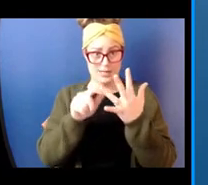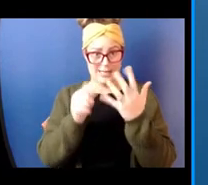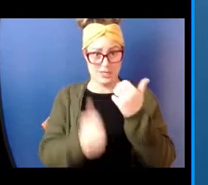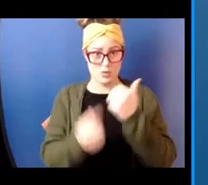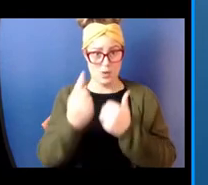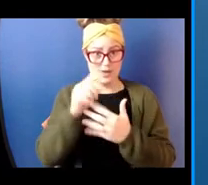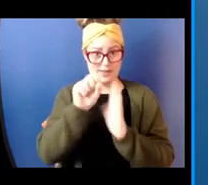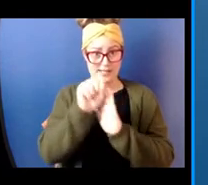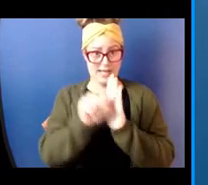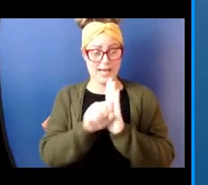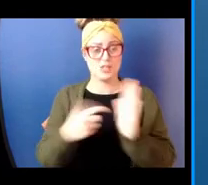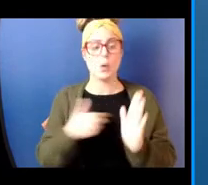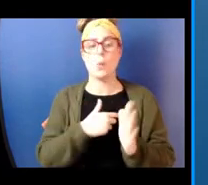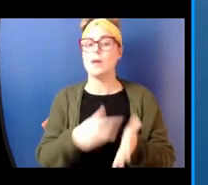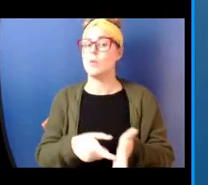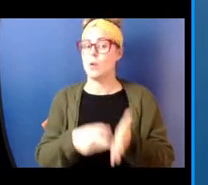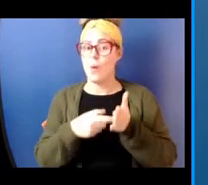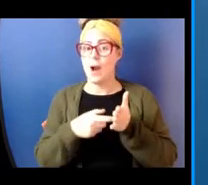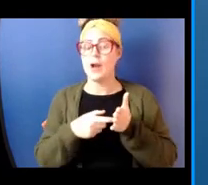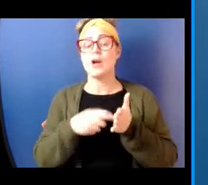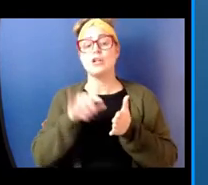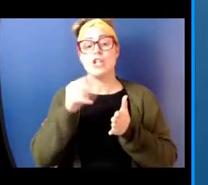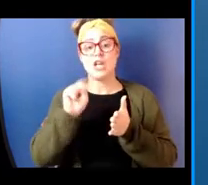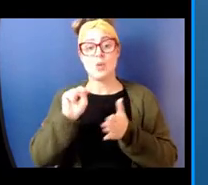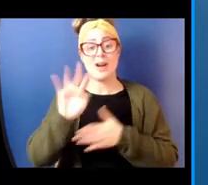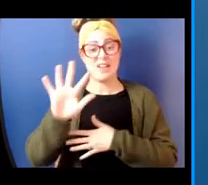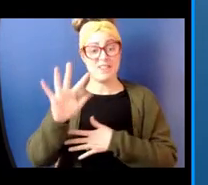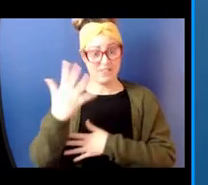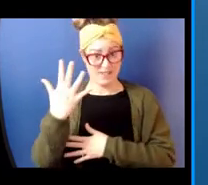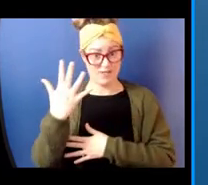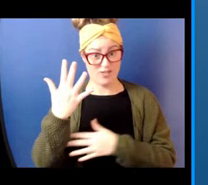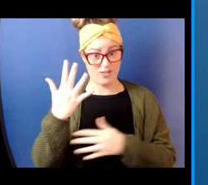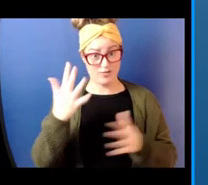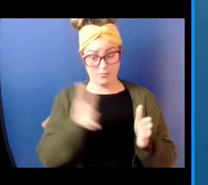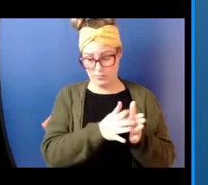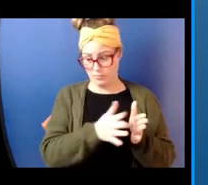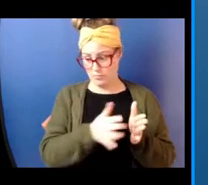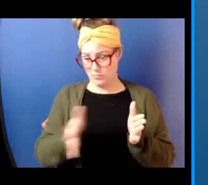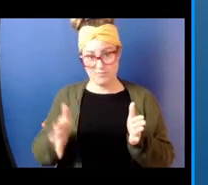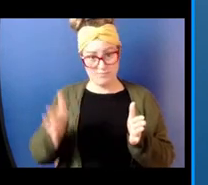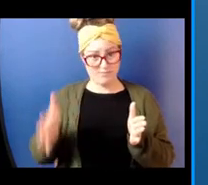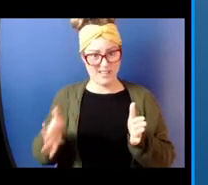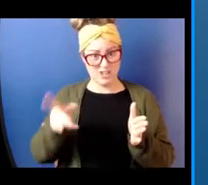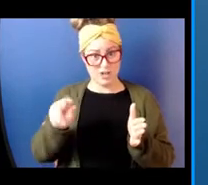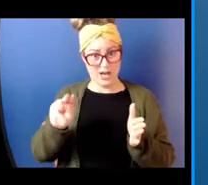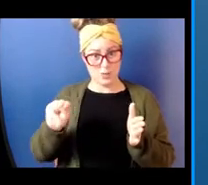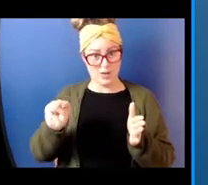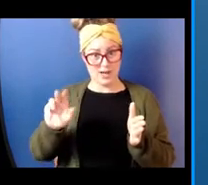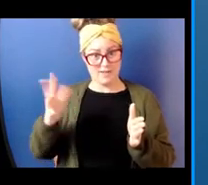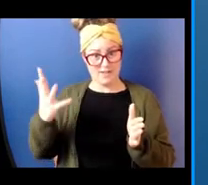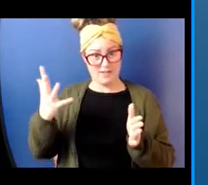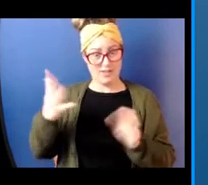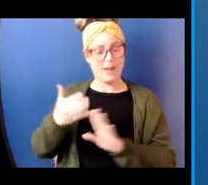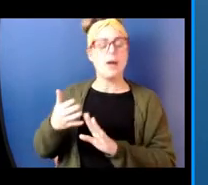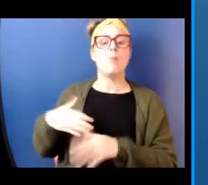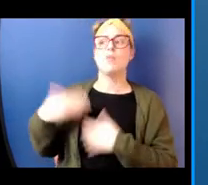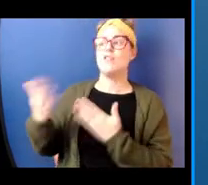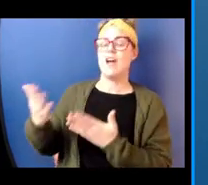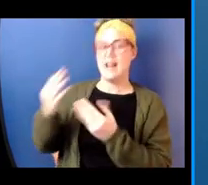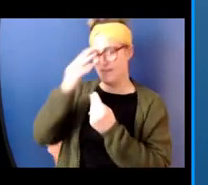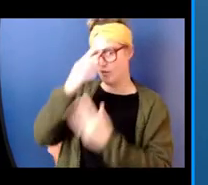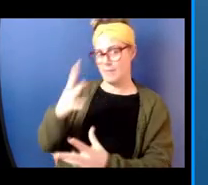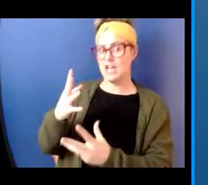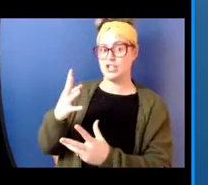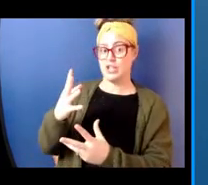January 5th 2023 that they provide certification or an information back to this committee